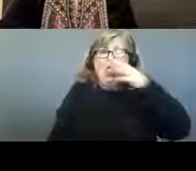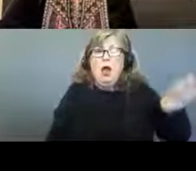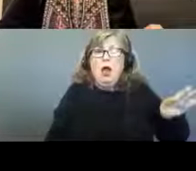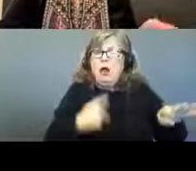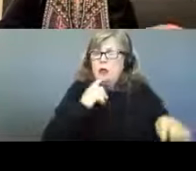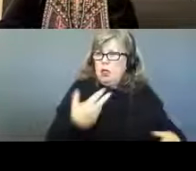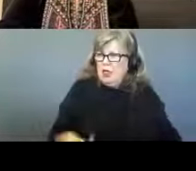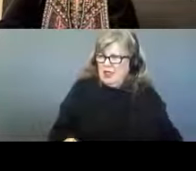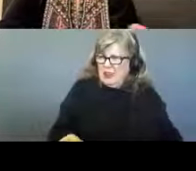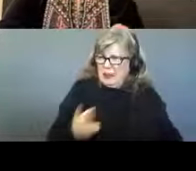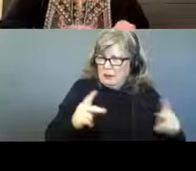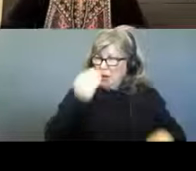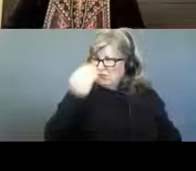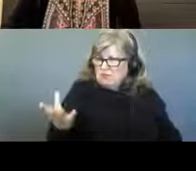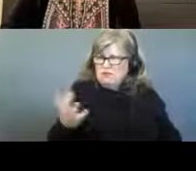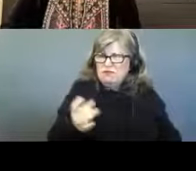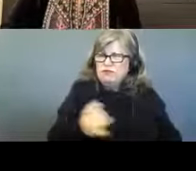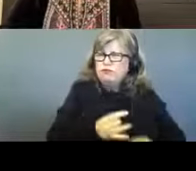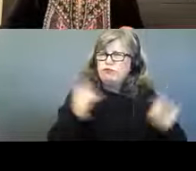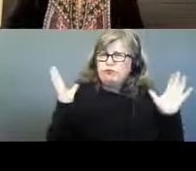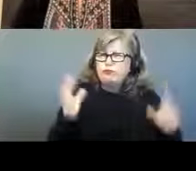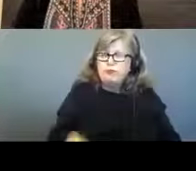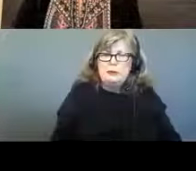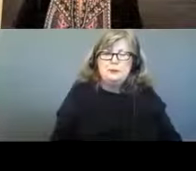of compassion. Next slide, please.